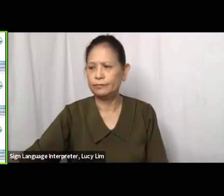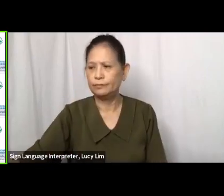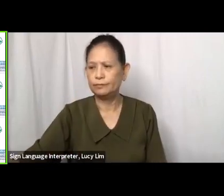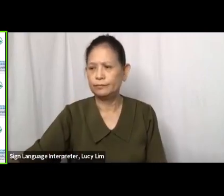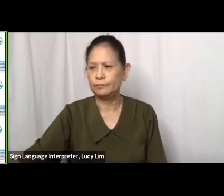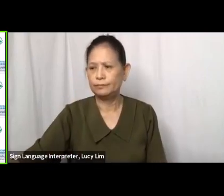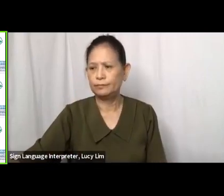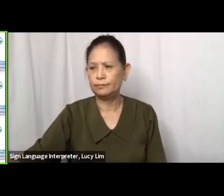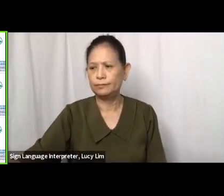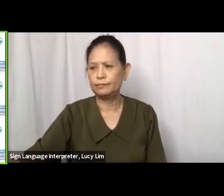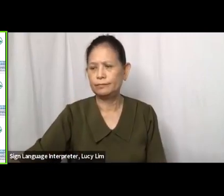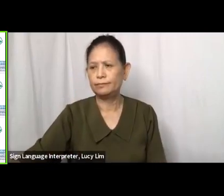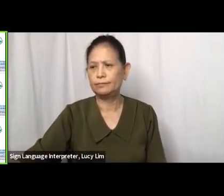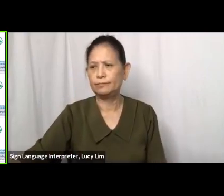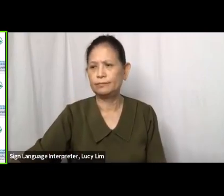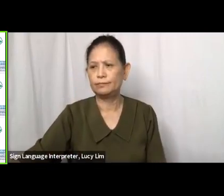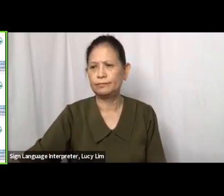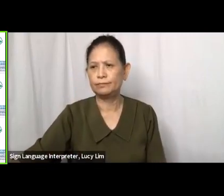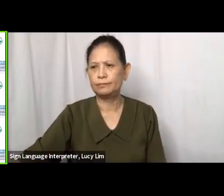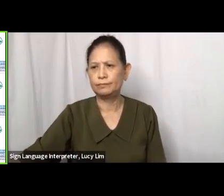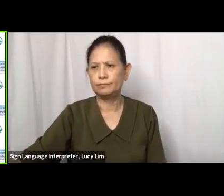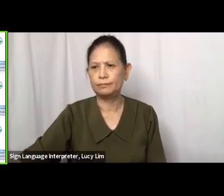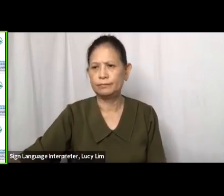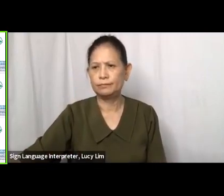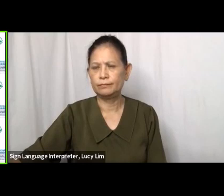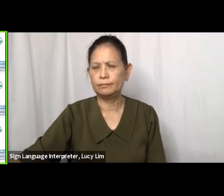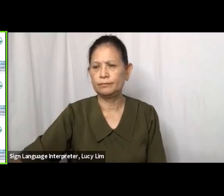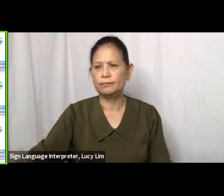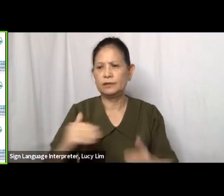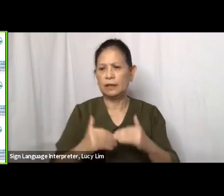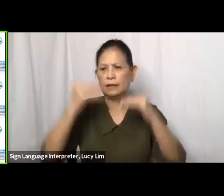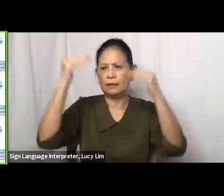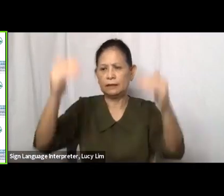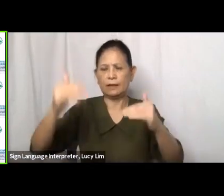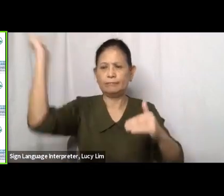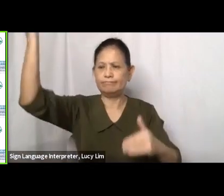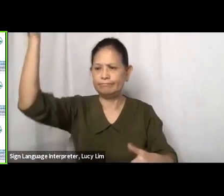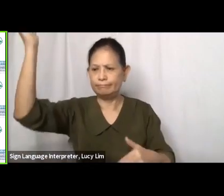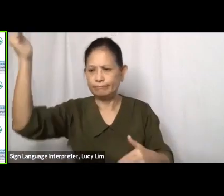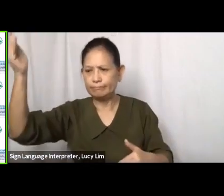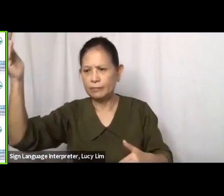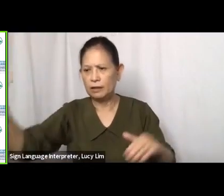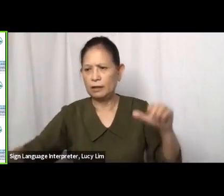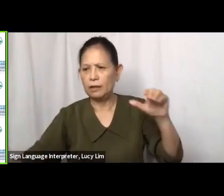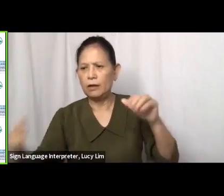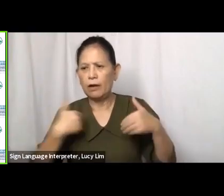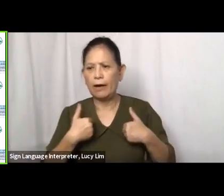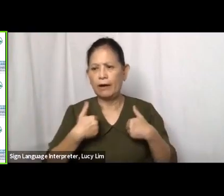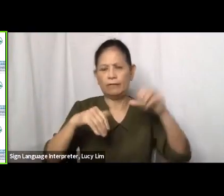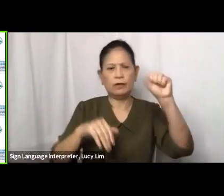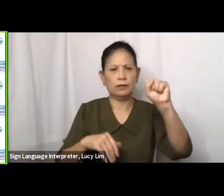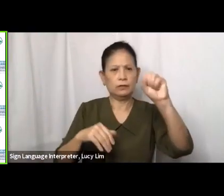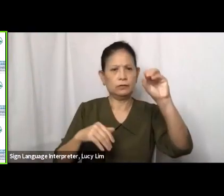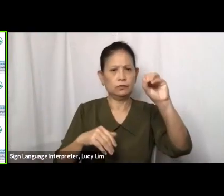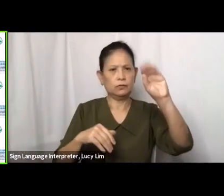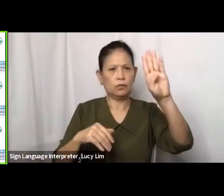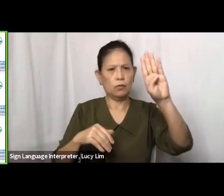So for the next abstract presenters, we have Sobo